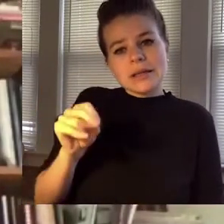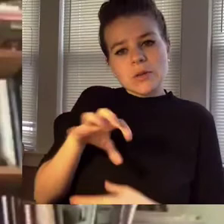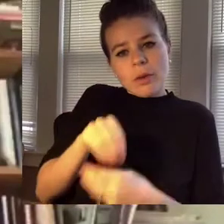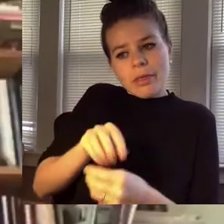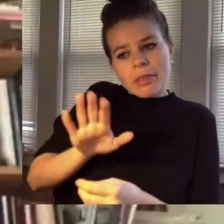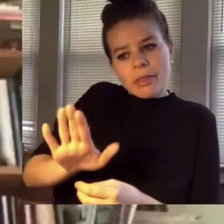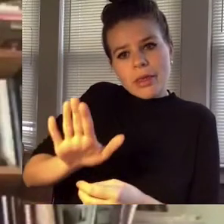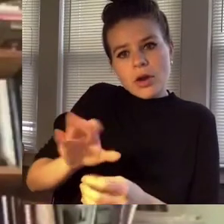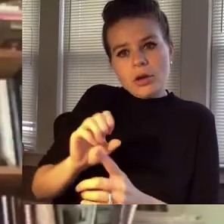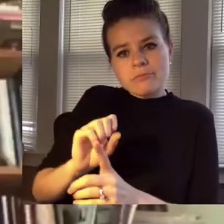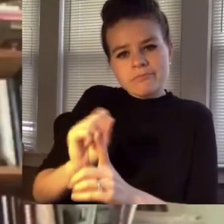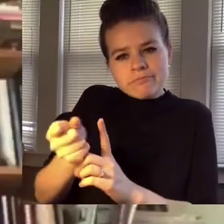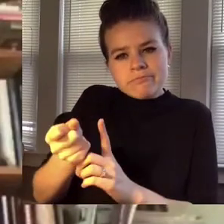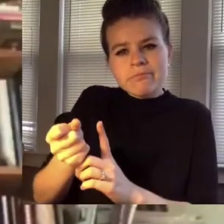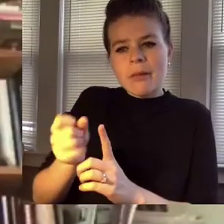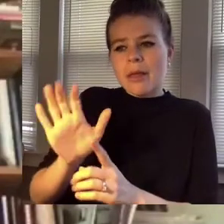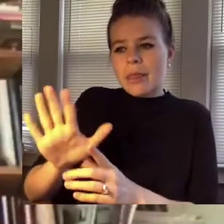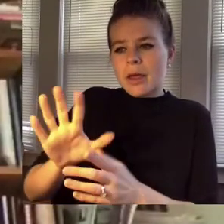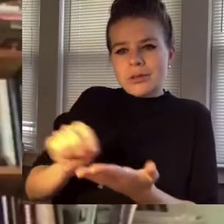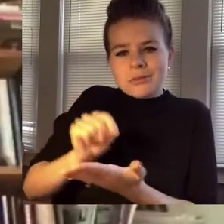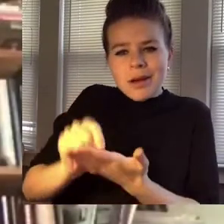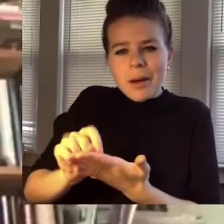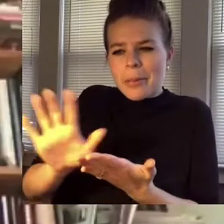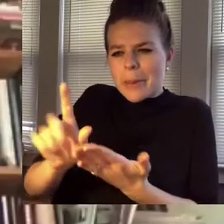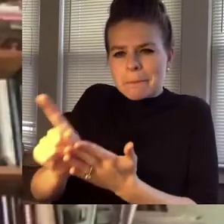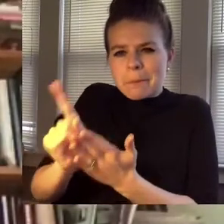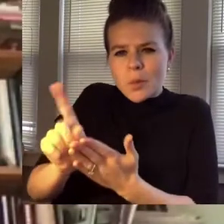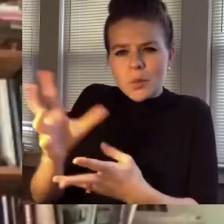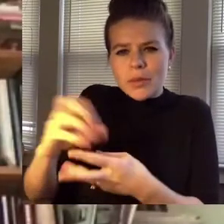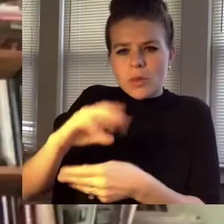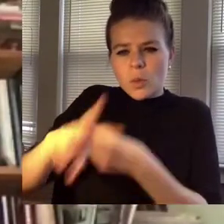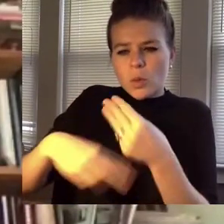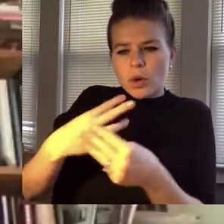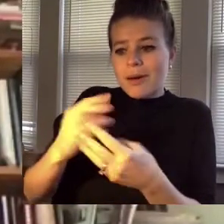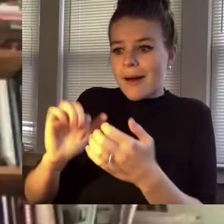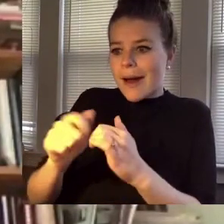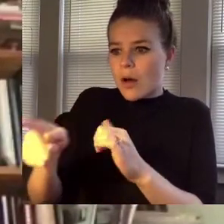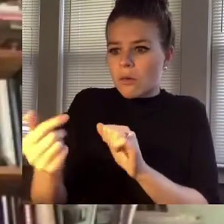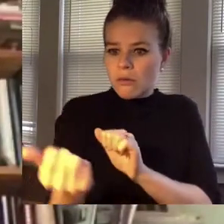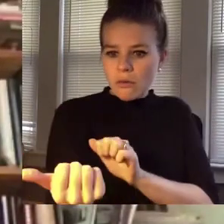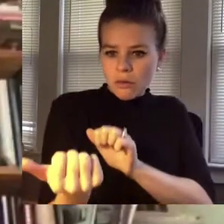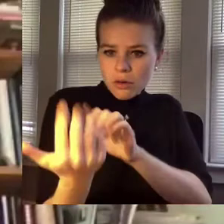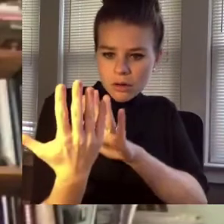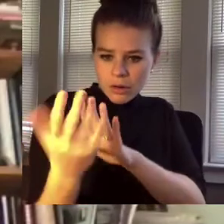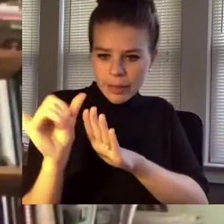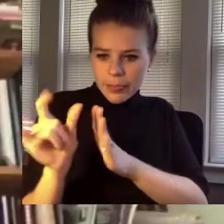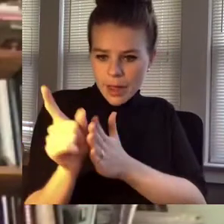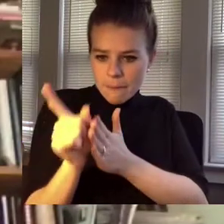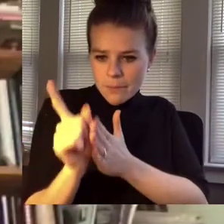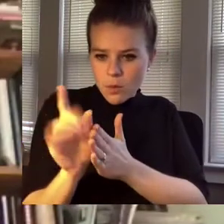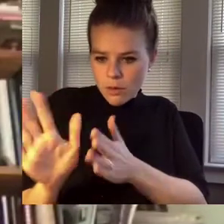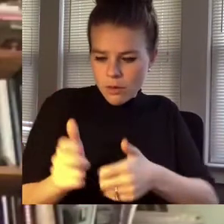his time, his moment in the world, seeing what he does with it and how he wrestles with those things,